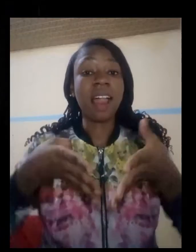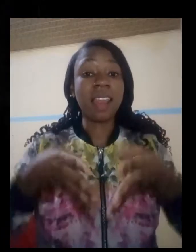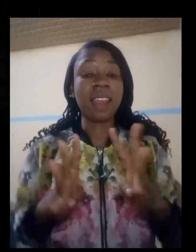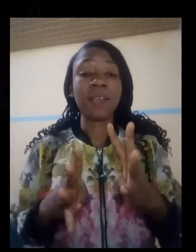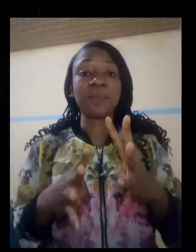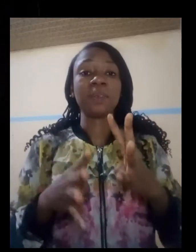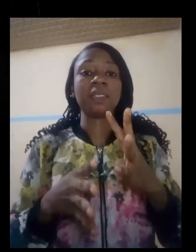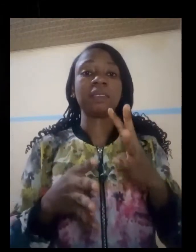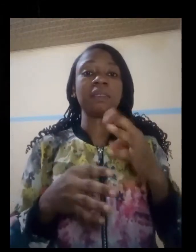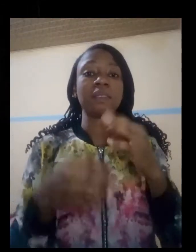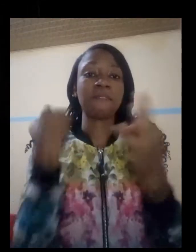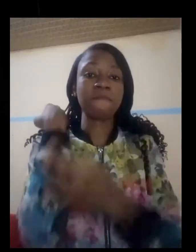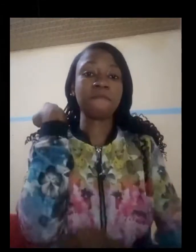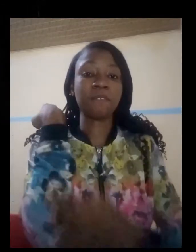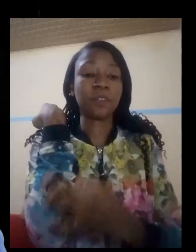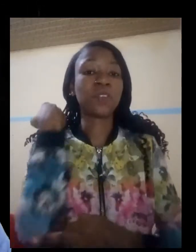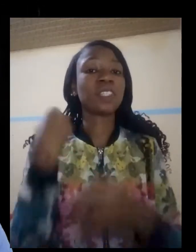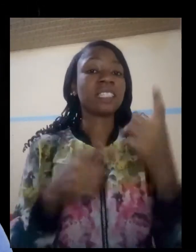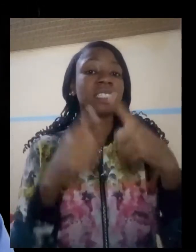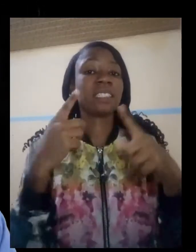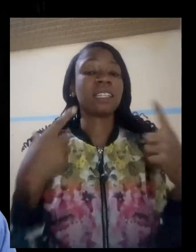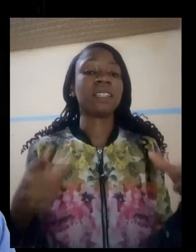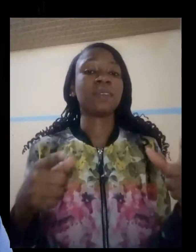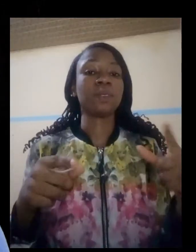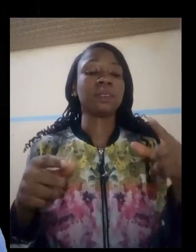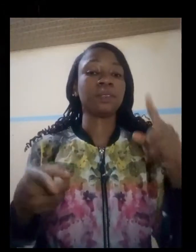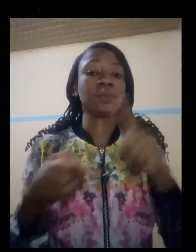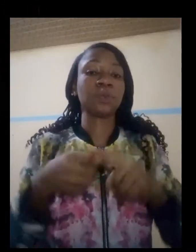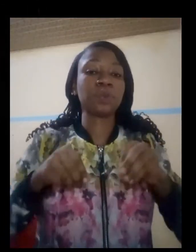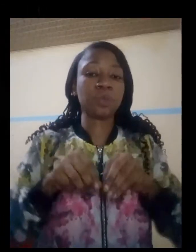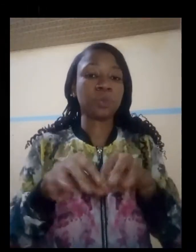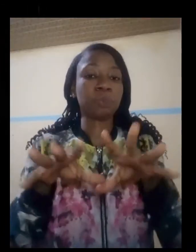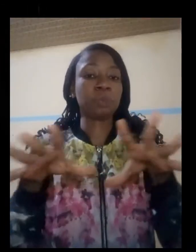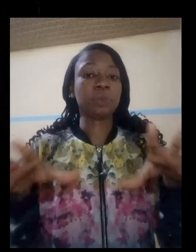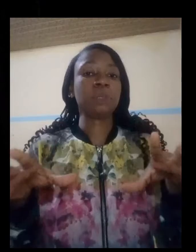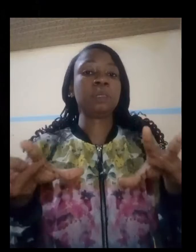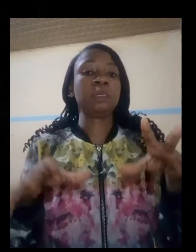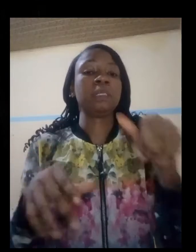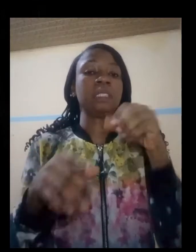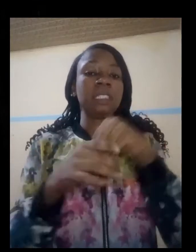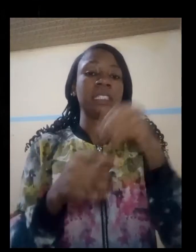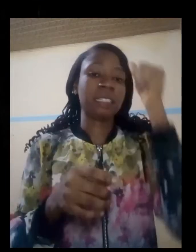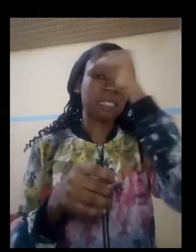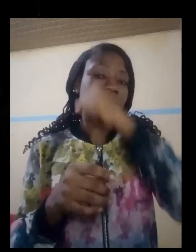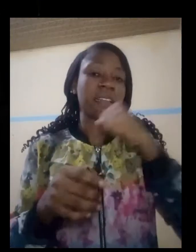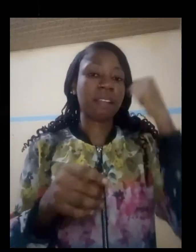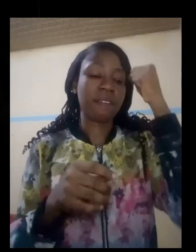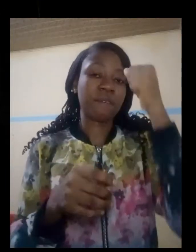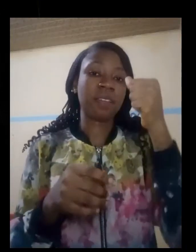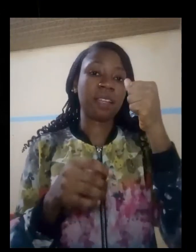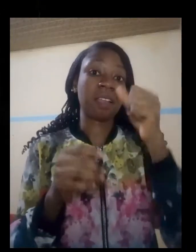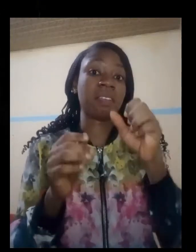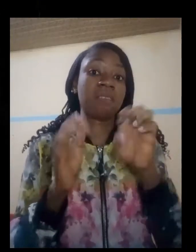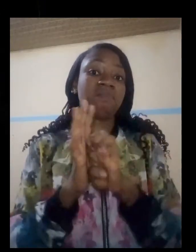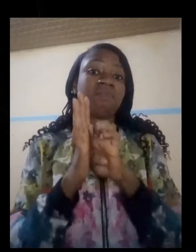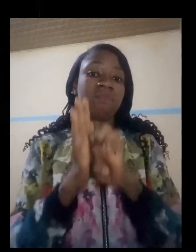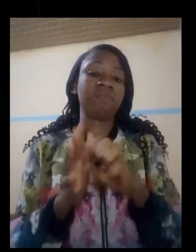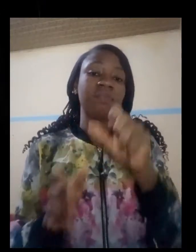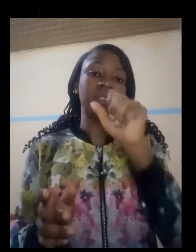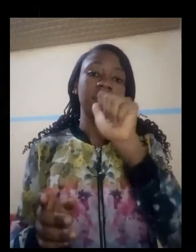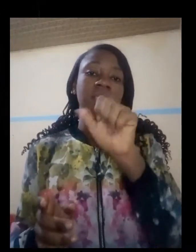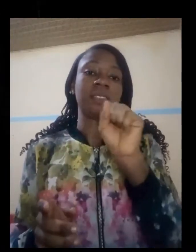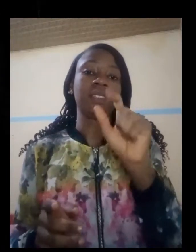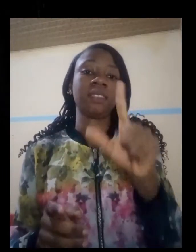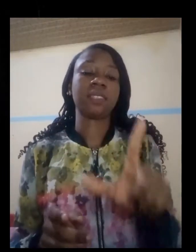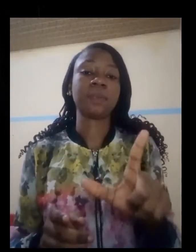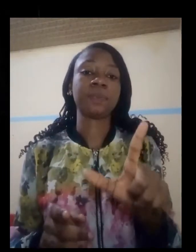spread across Africa from Algeria to Zimbabwe. You can imagine that. So it is our